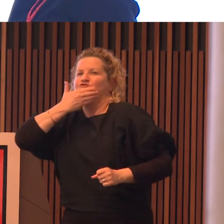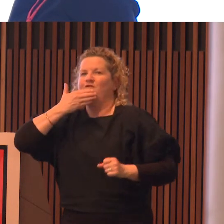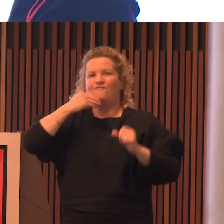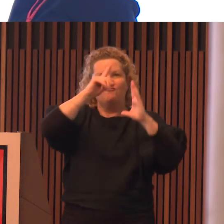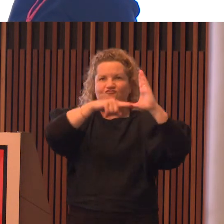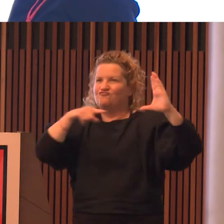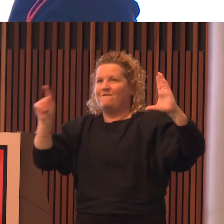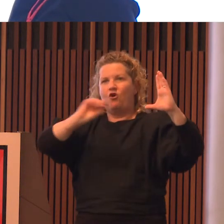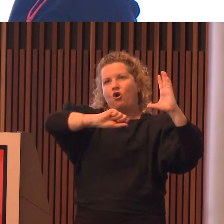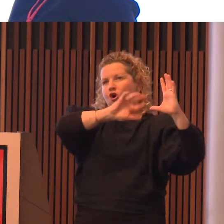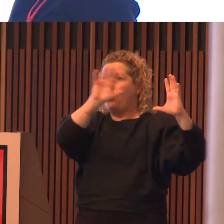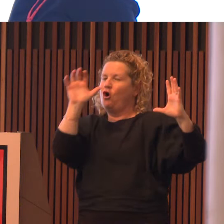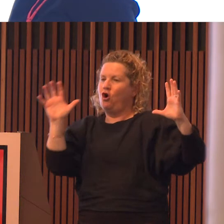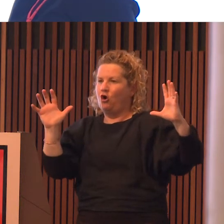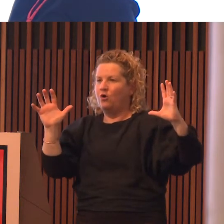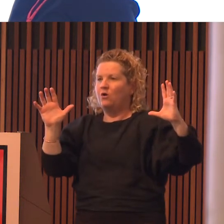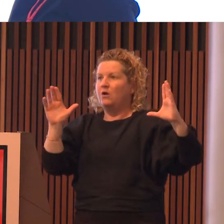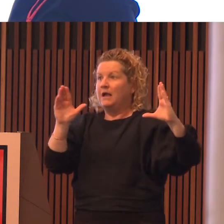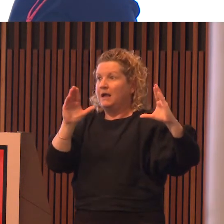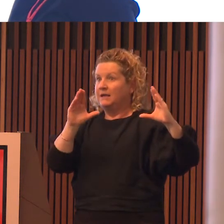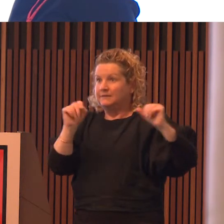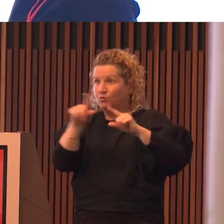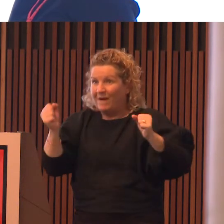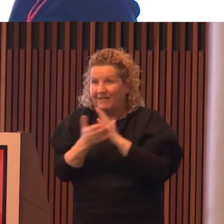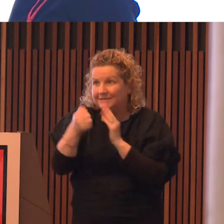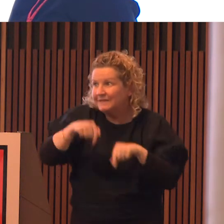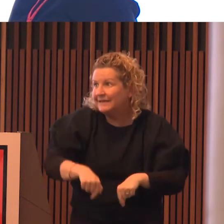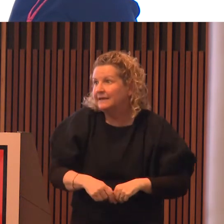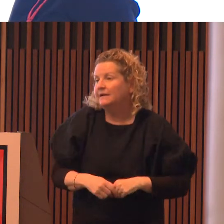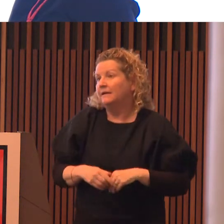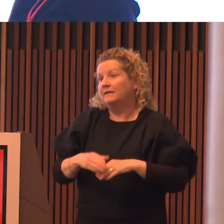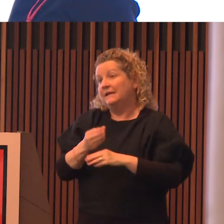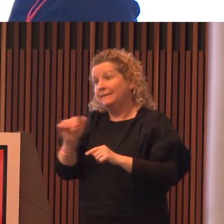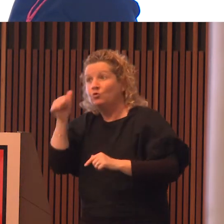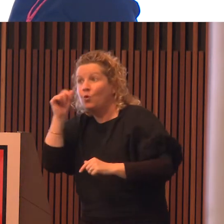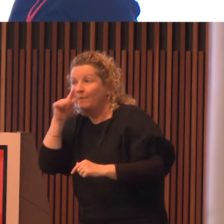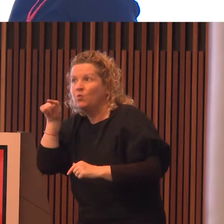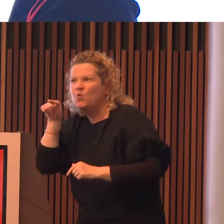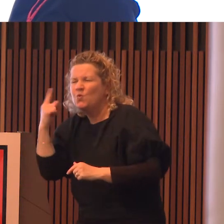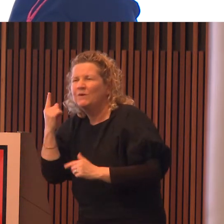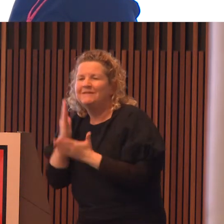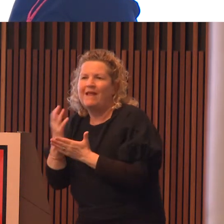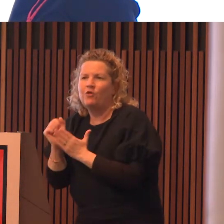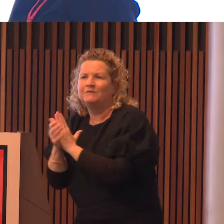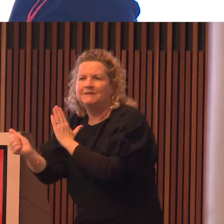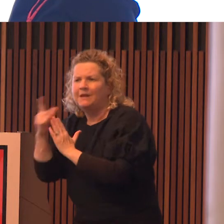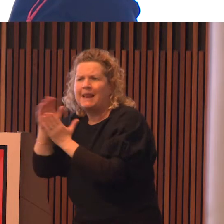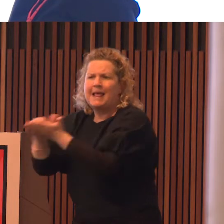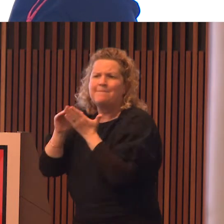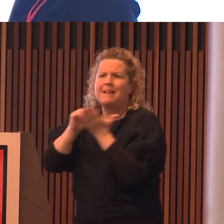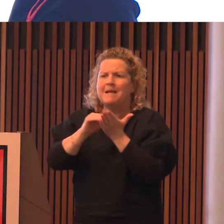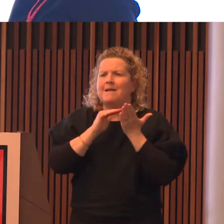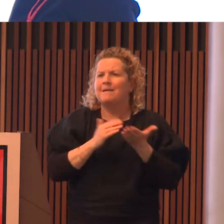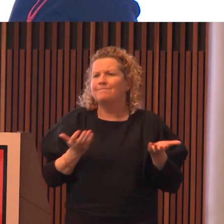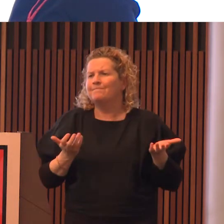Some of it's in the room and some of it isn't, but some of you know people. And so I'm keen for anybody who wants to